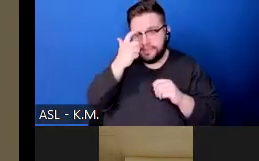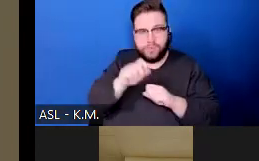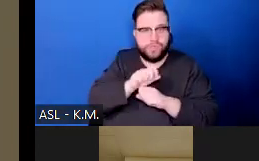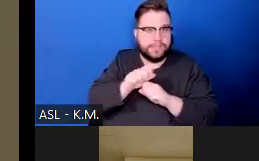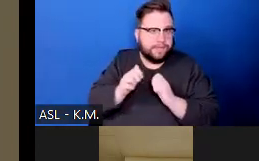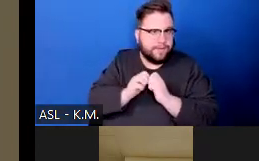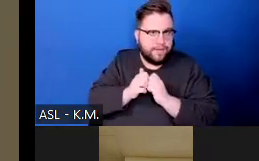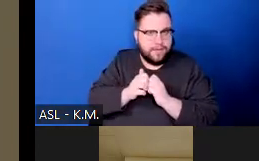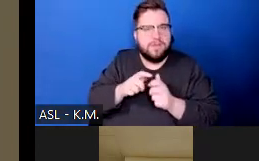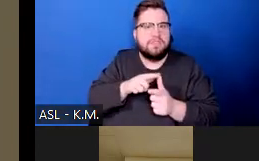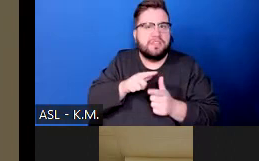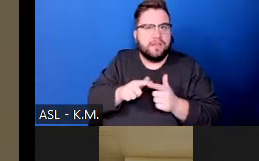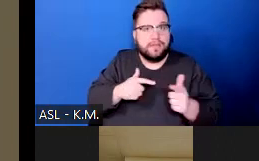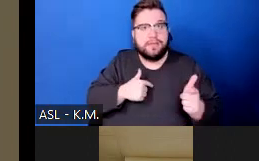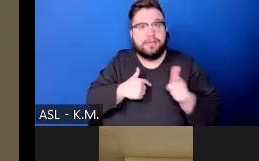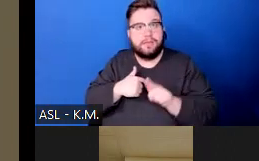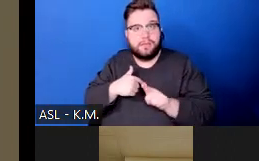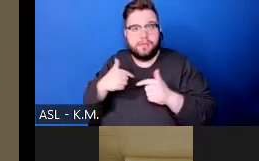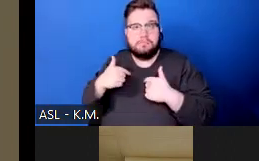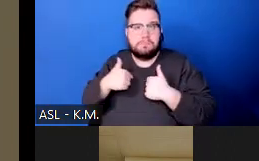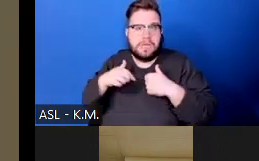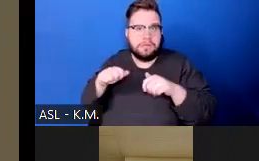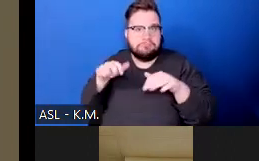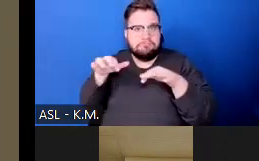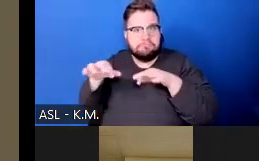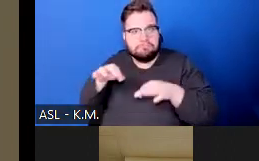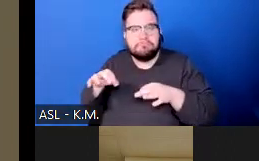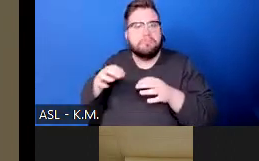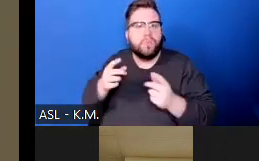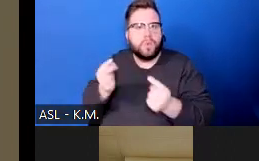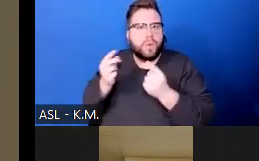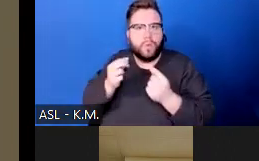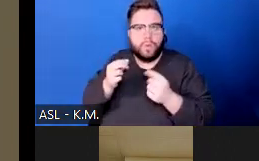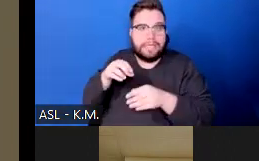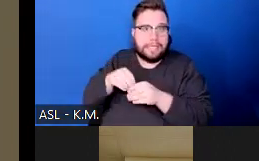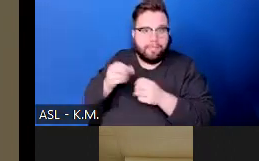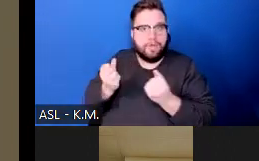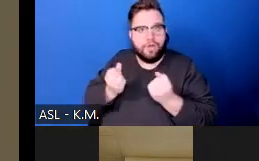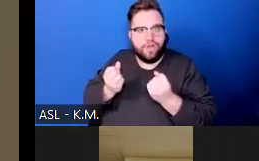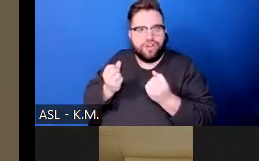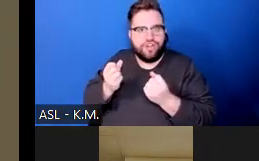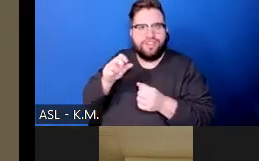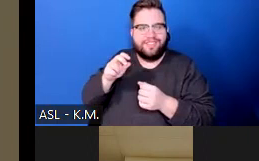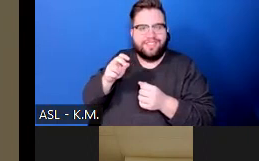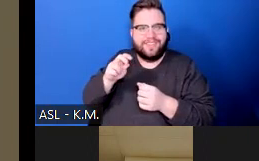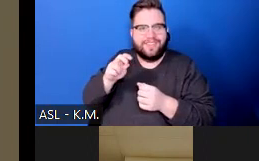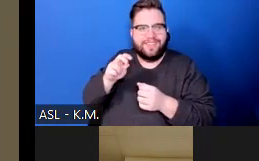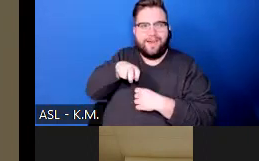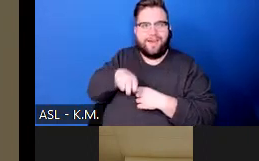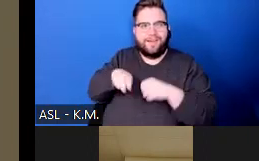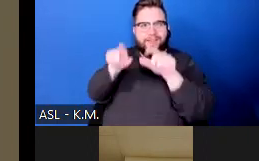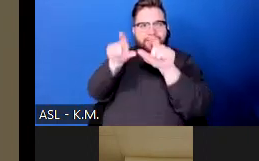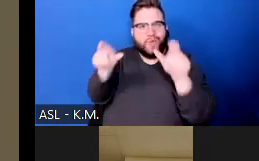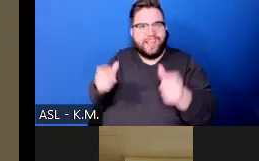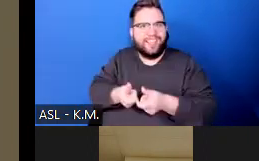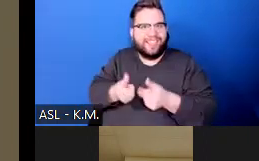speak a little bit more into what we do when we're in the actual vehicle, behind the wheel, as we call it, and some of our